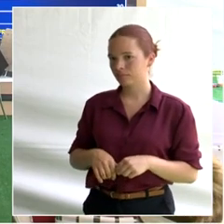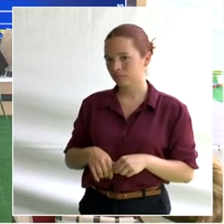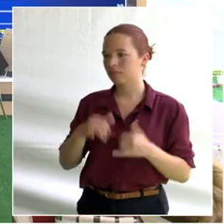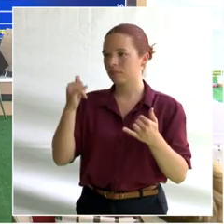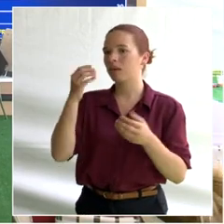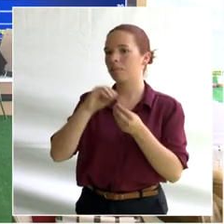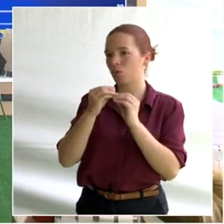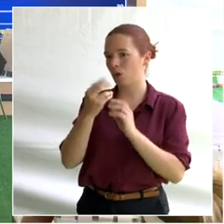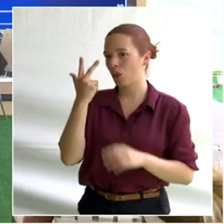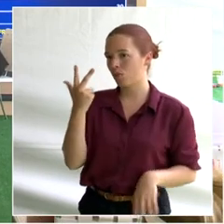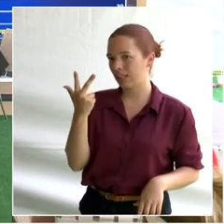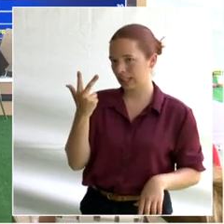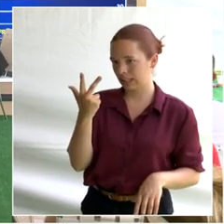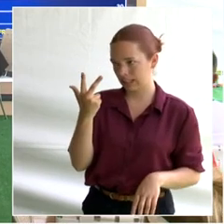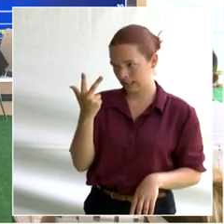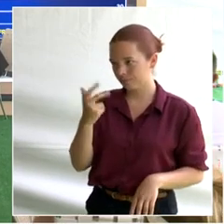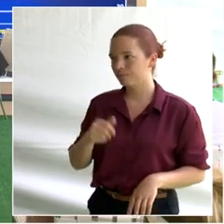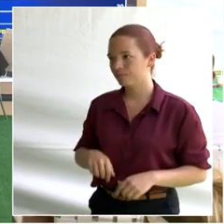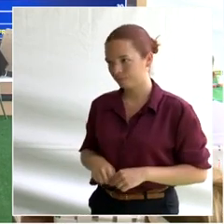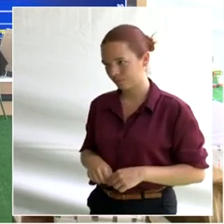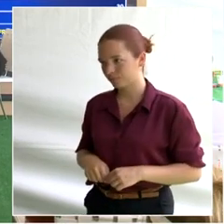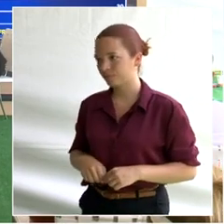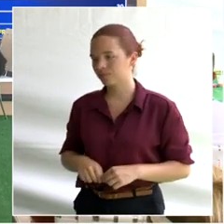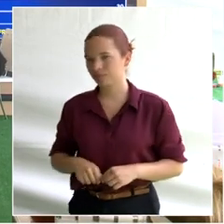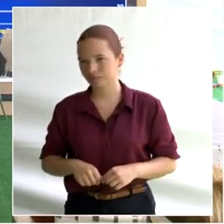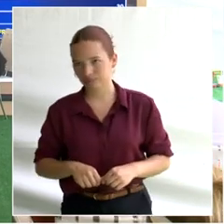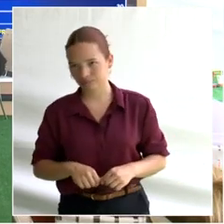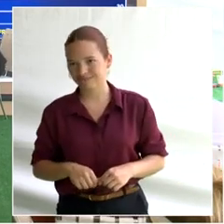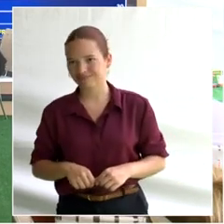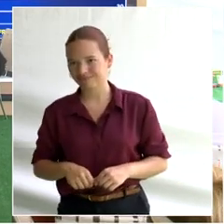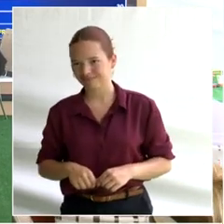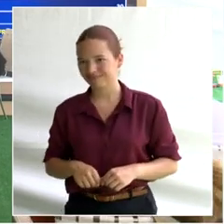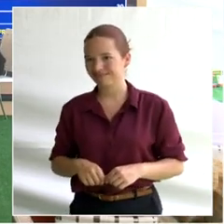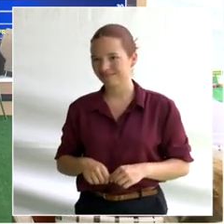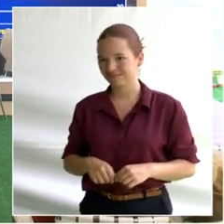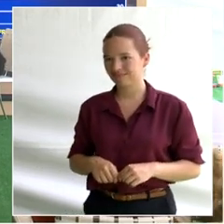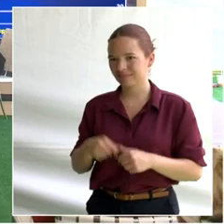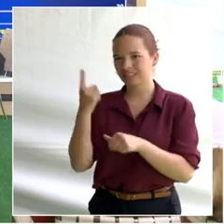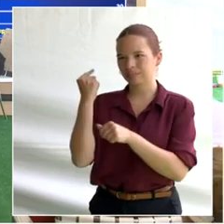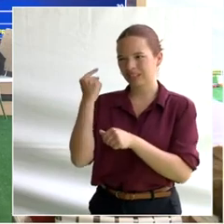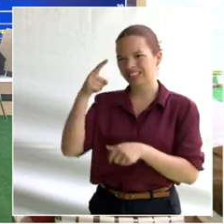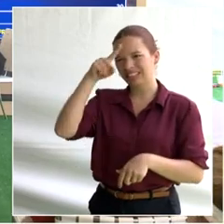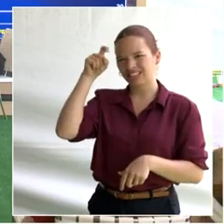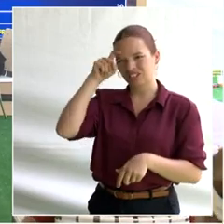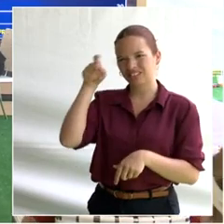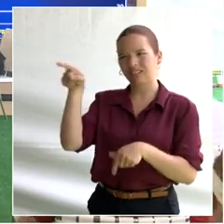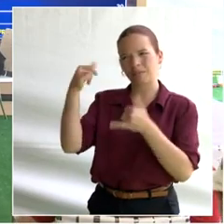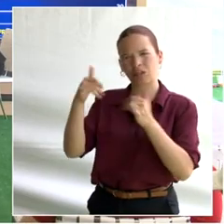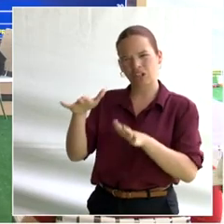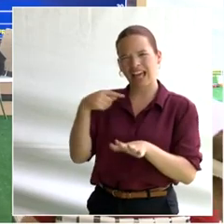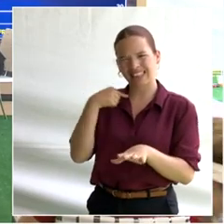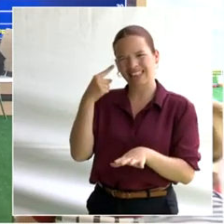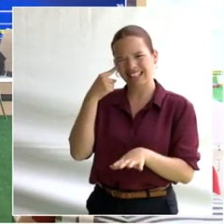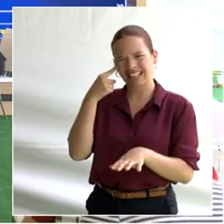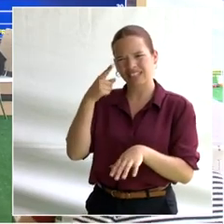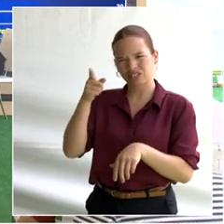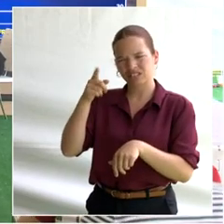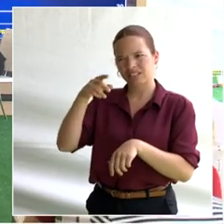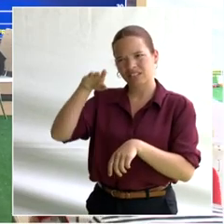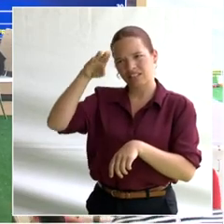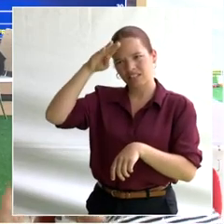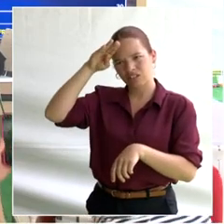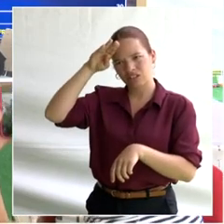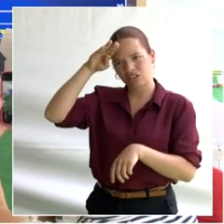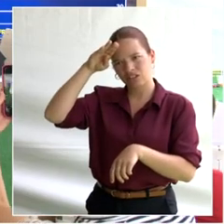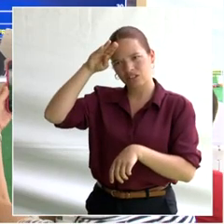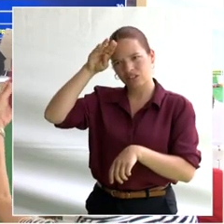last summer. Okay. Next up, is Michael DePiri here? Michael DePiri? Nope, no Michael, thank you very